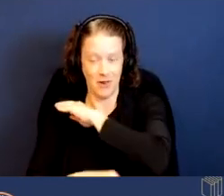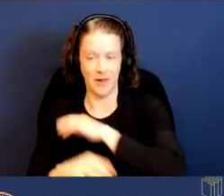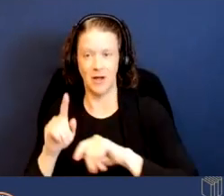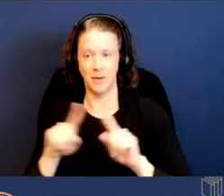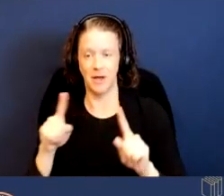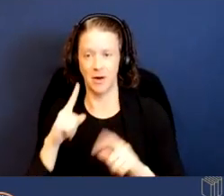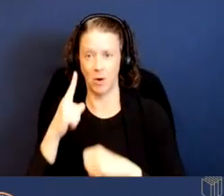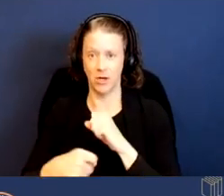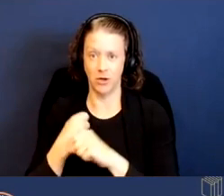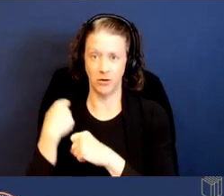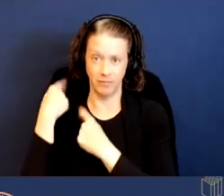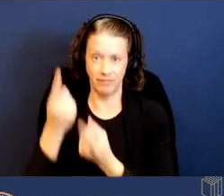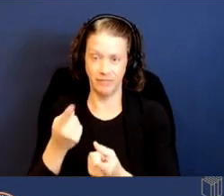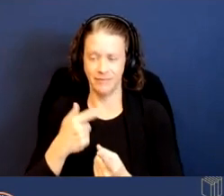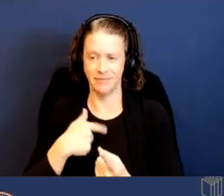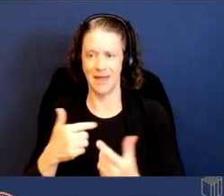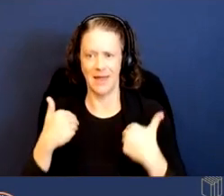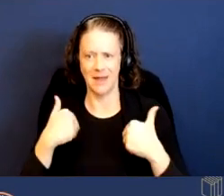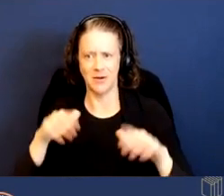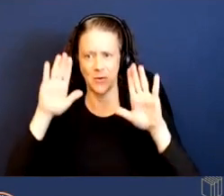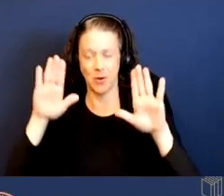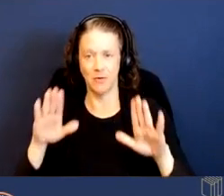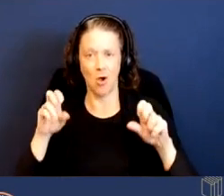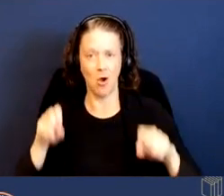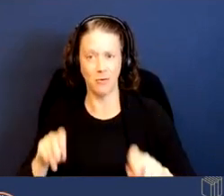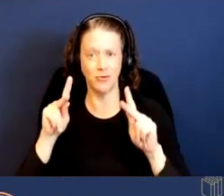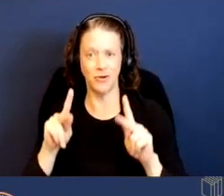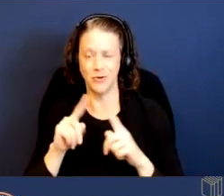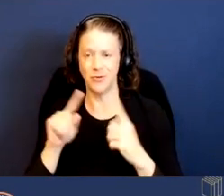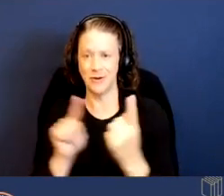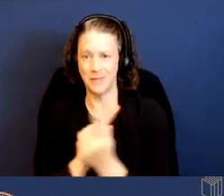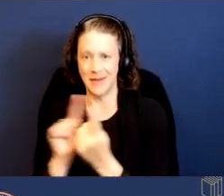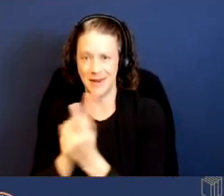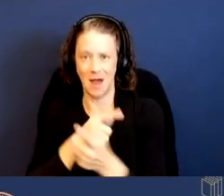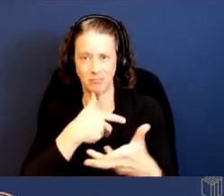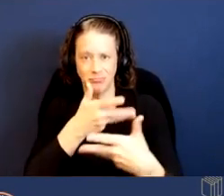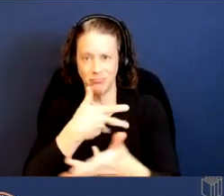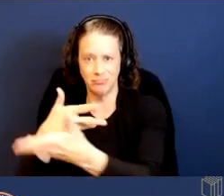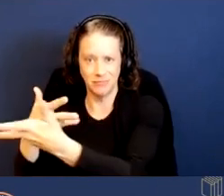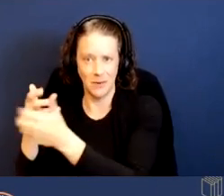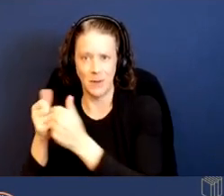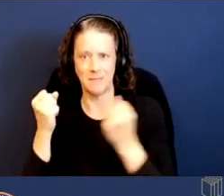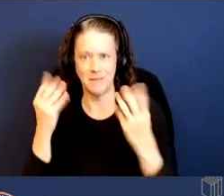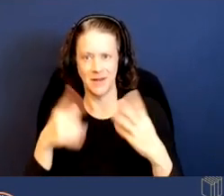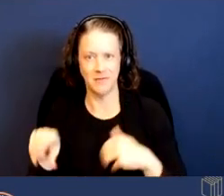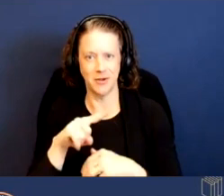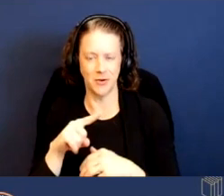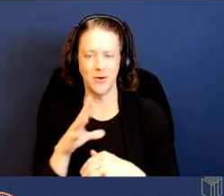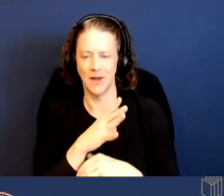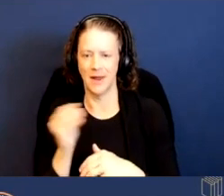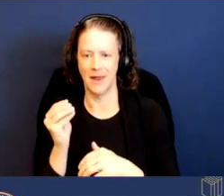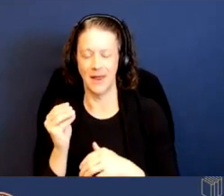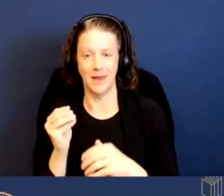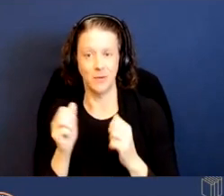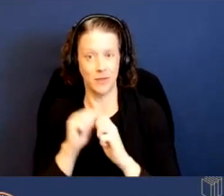past year, have just had the wonderful opportunity to meet and engage with many of you, and along with those